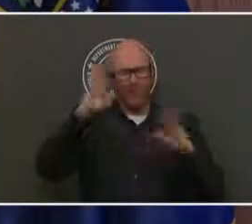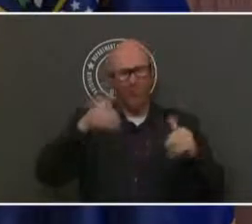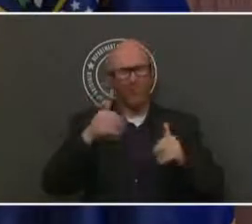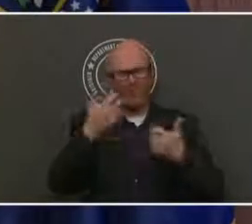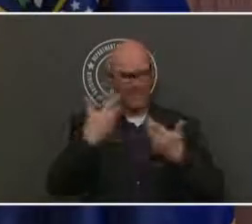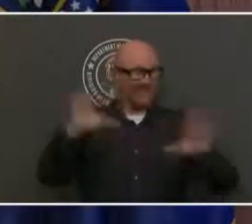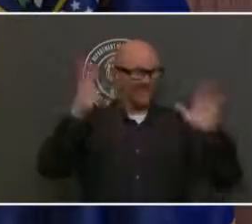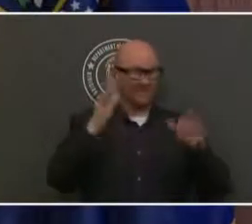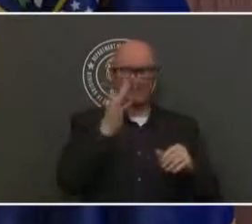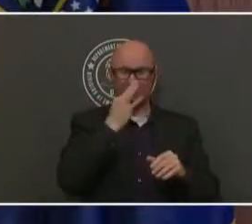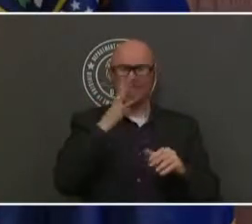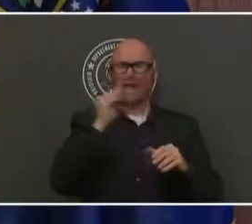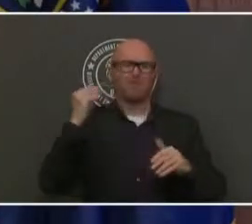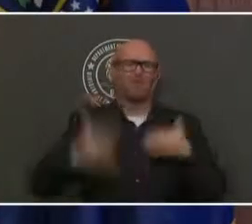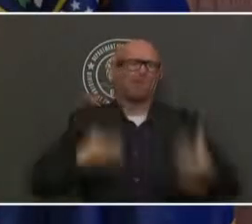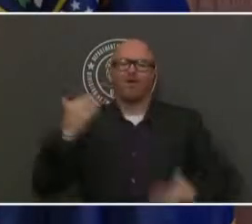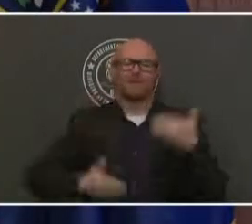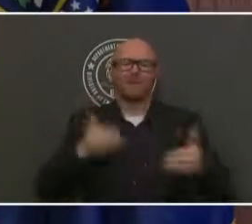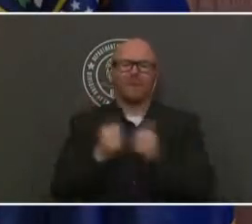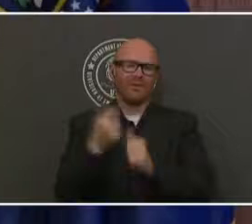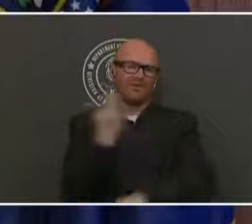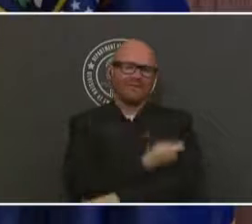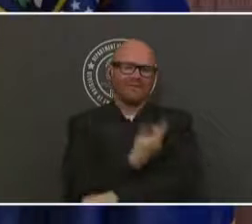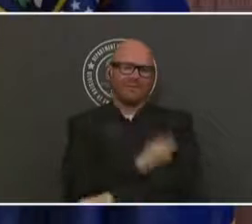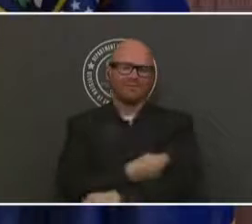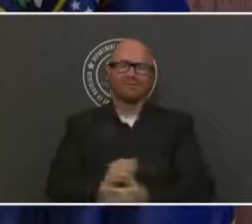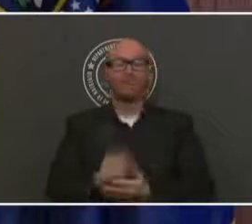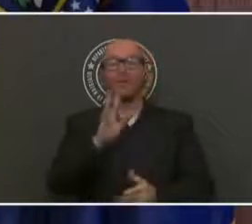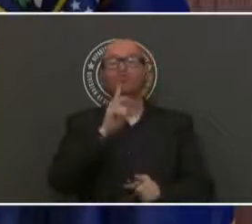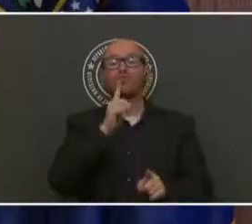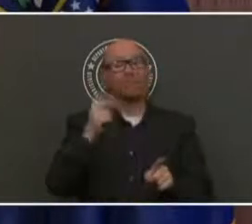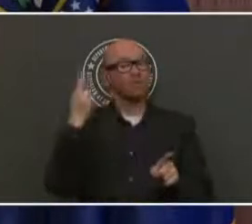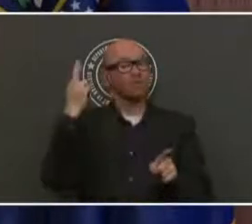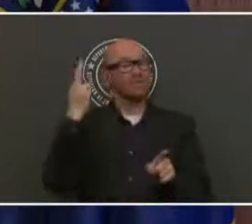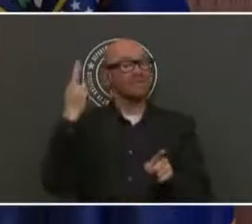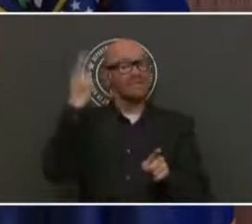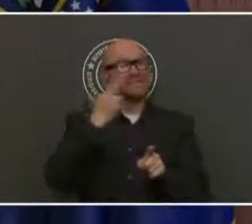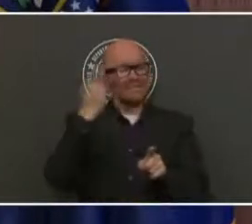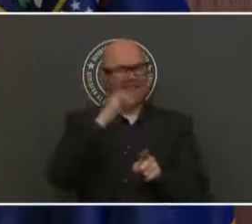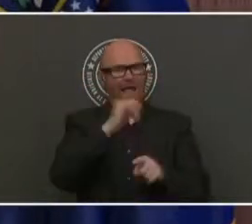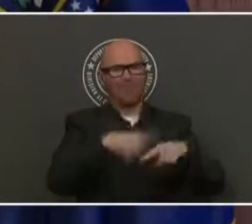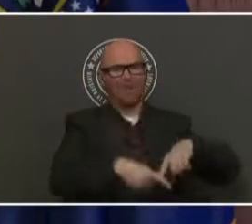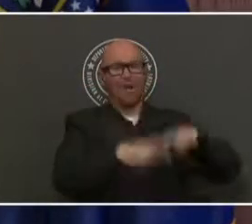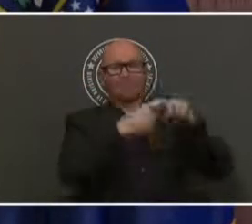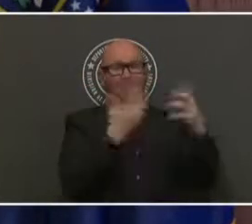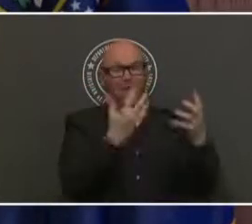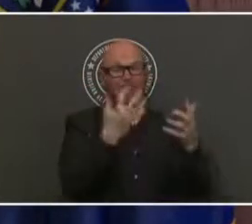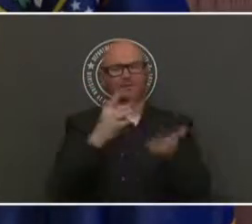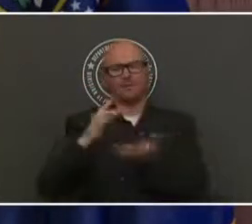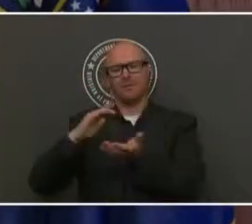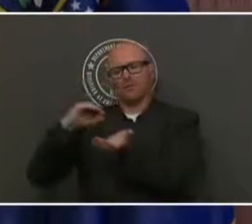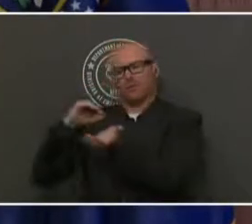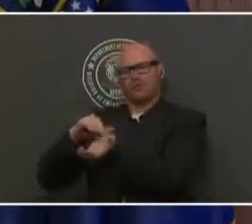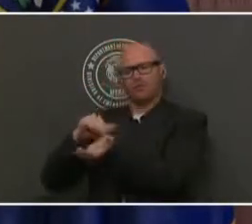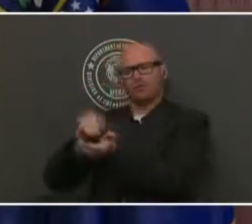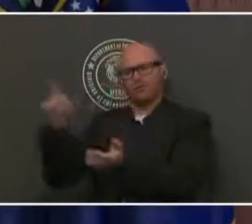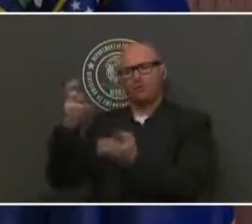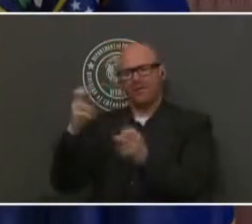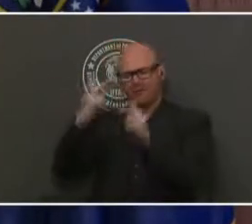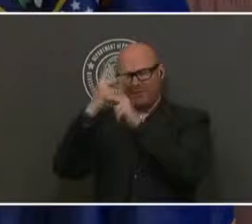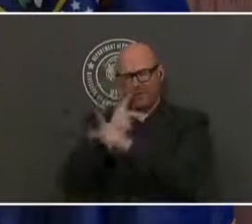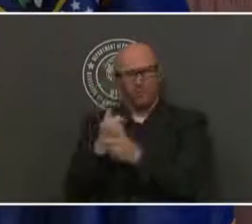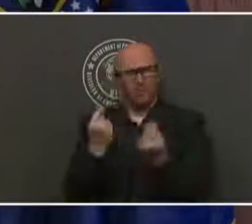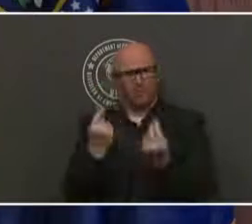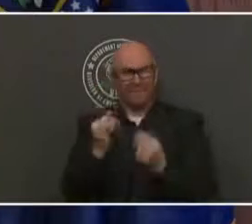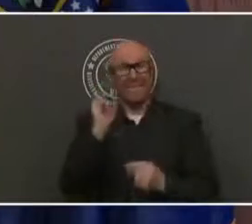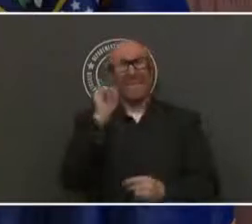for the pause, was so that medical doctors could be instructed on how to respond to